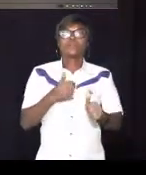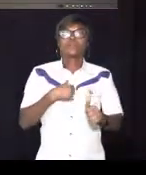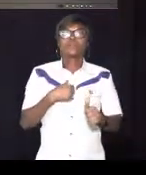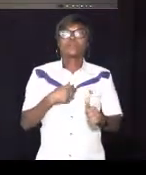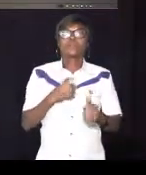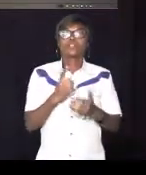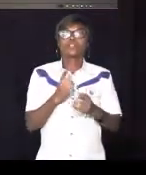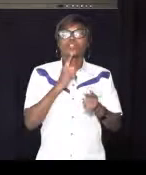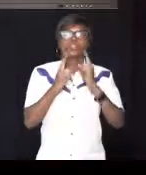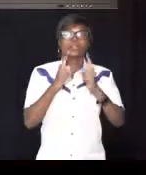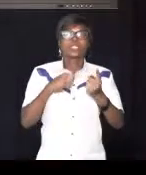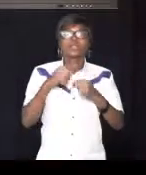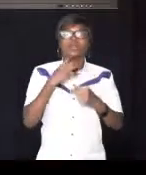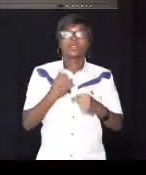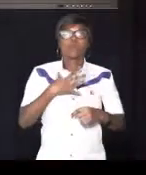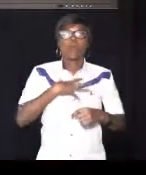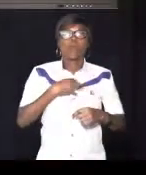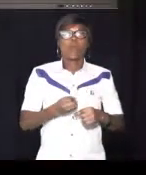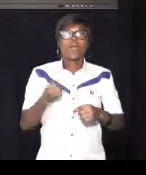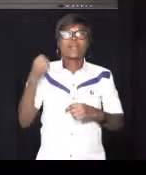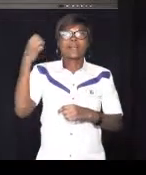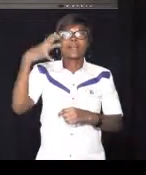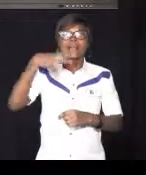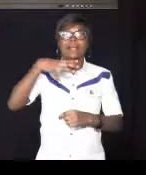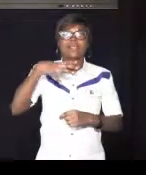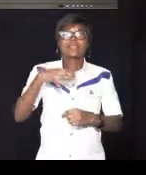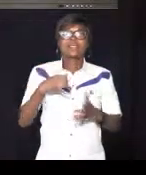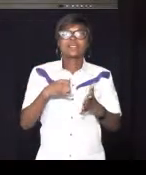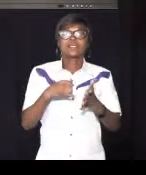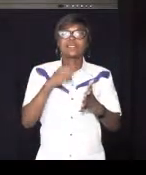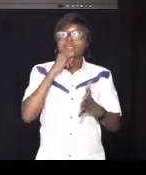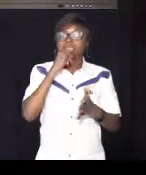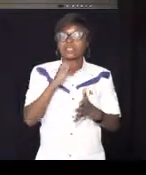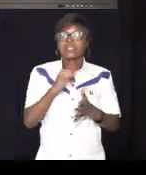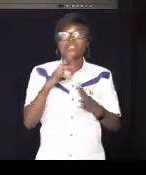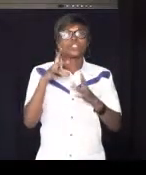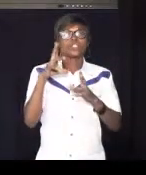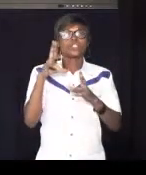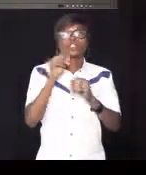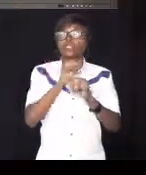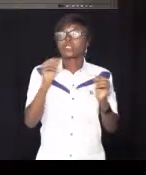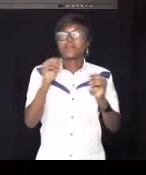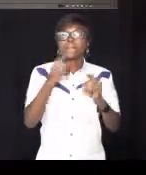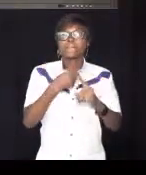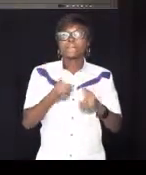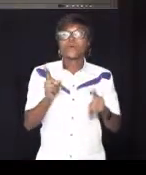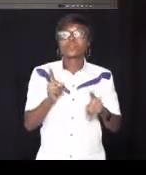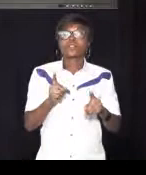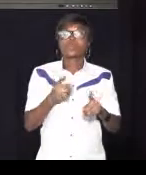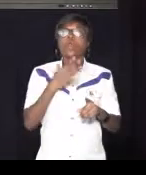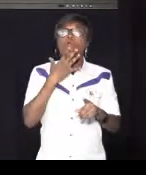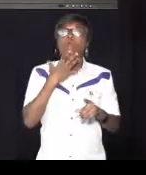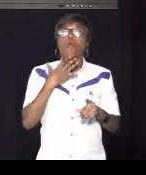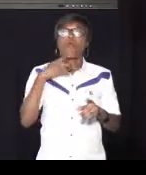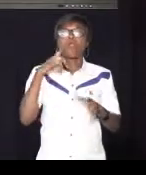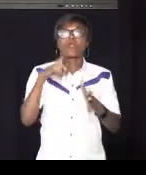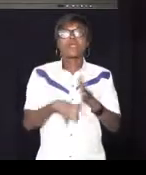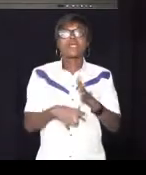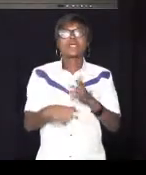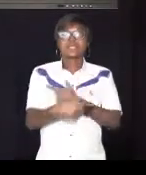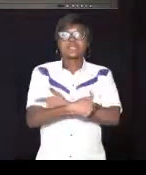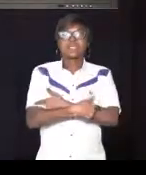lesson. Talking about white light. White light is nothing but